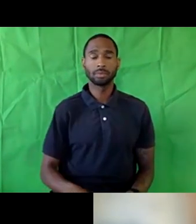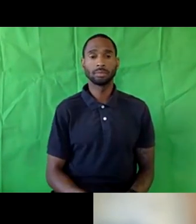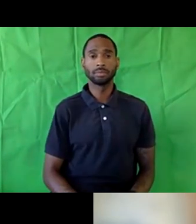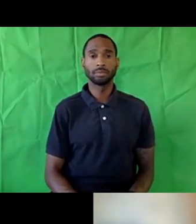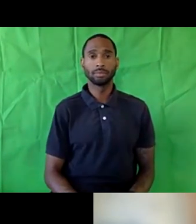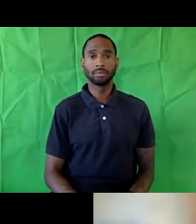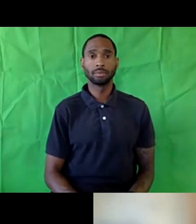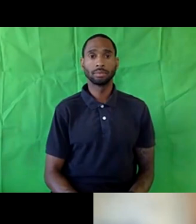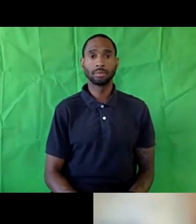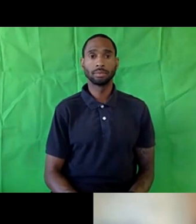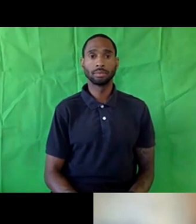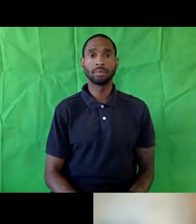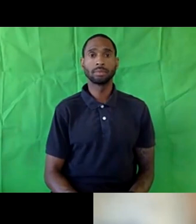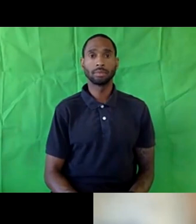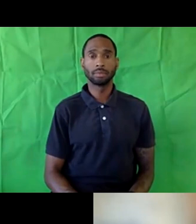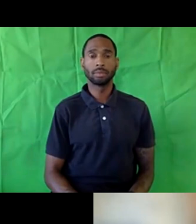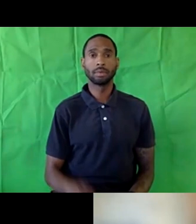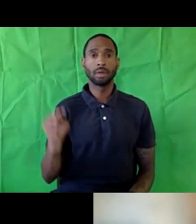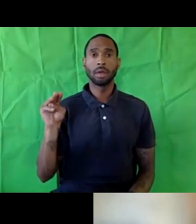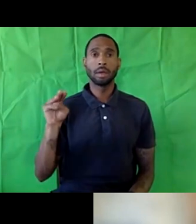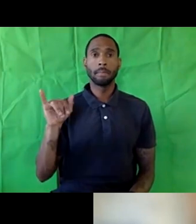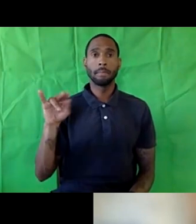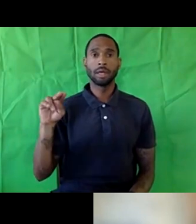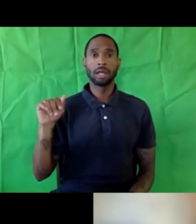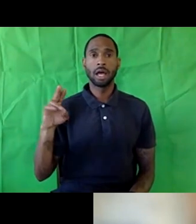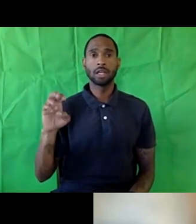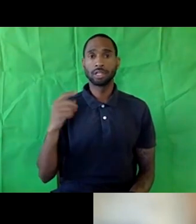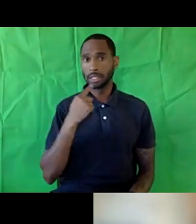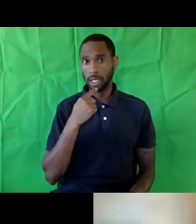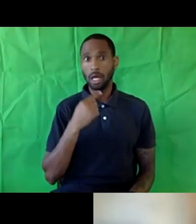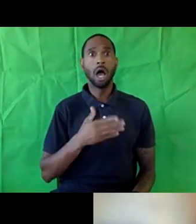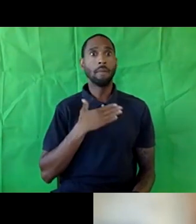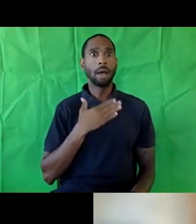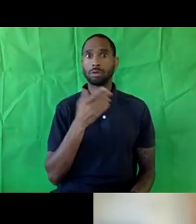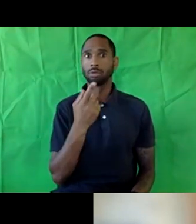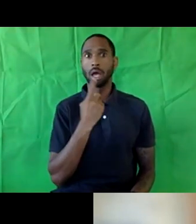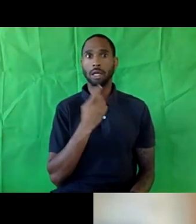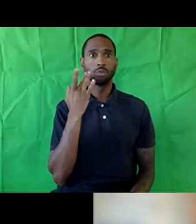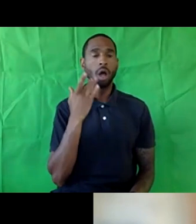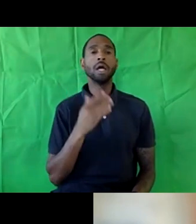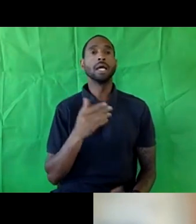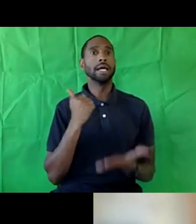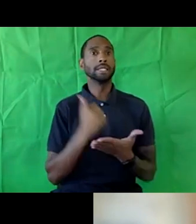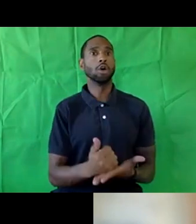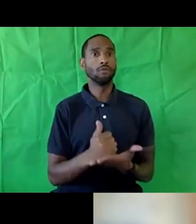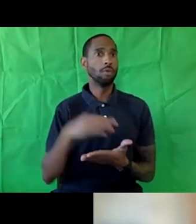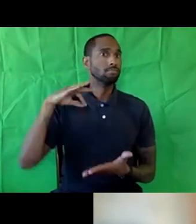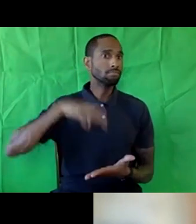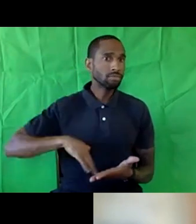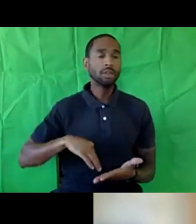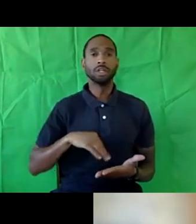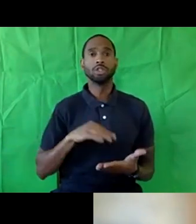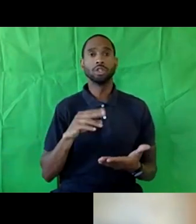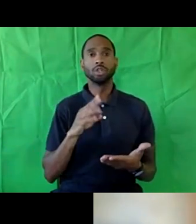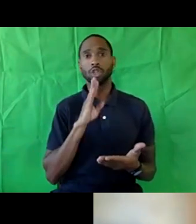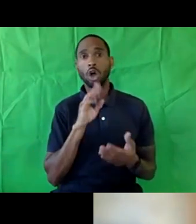native Spanish speaker. I'm really glad that you asked, because it is really helpful to play in the languages that are most tapped into our bodies,